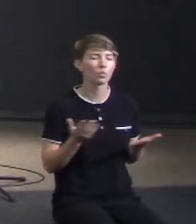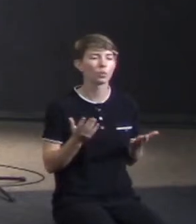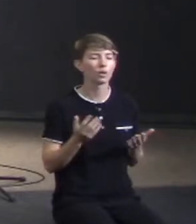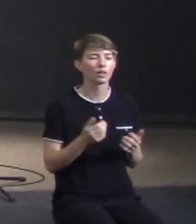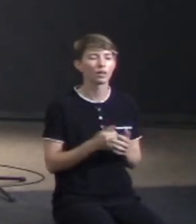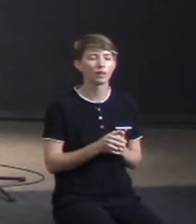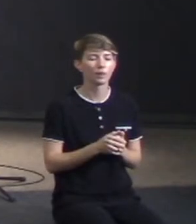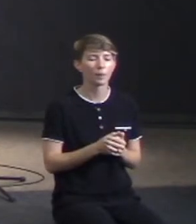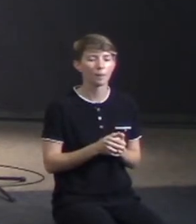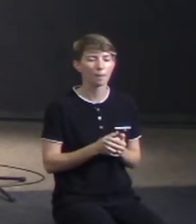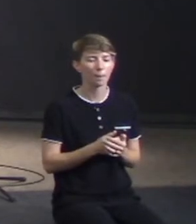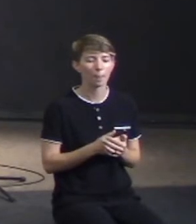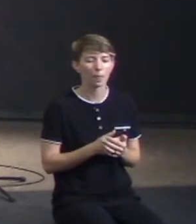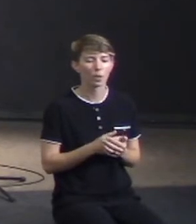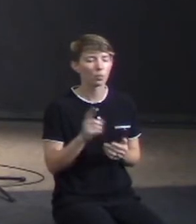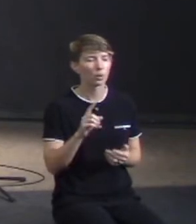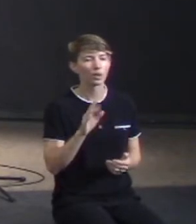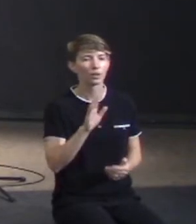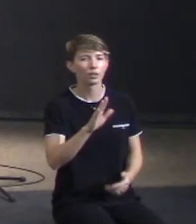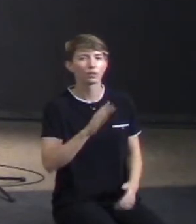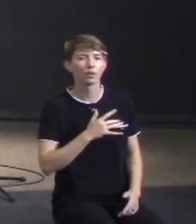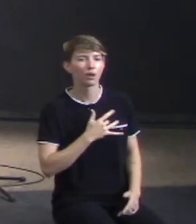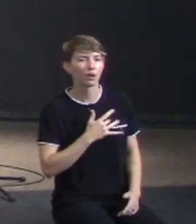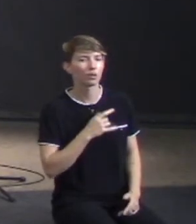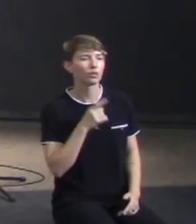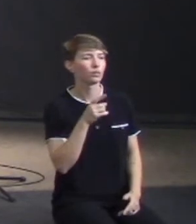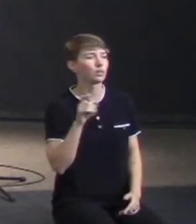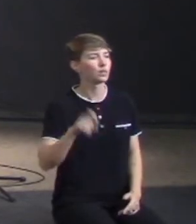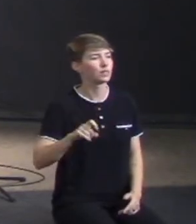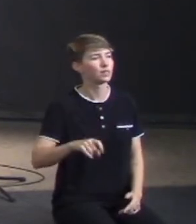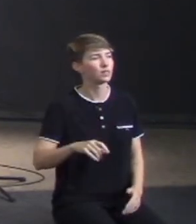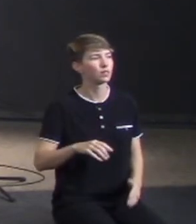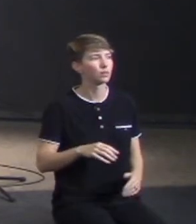know, your heart that you have to, you know, improve on or prove in.